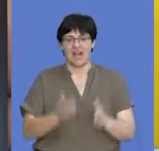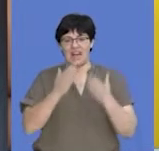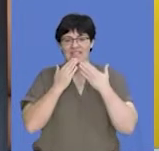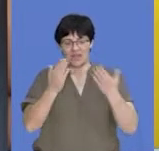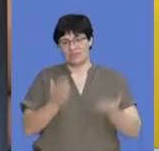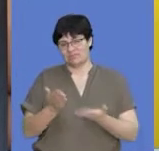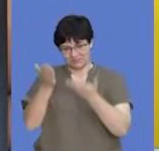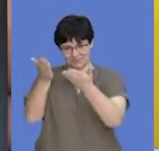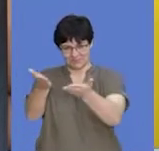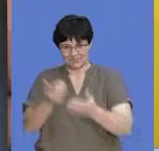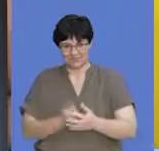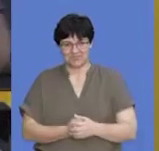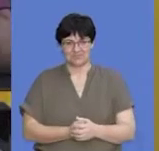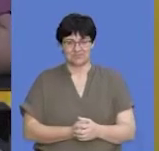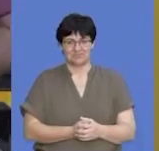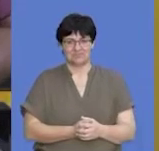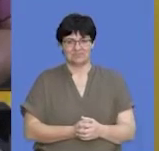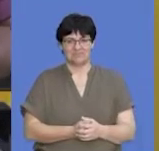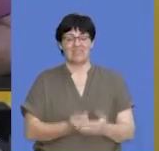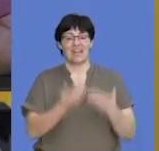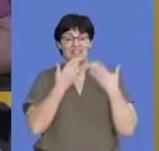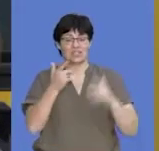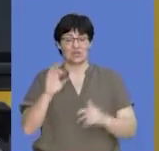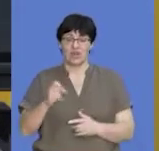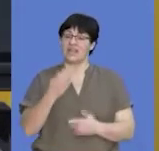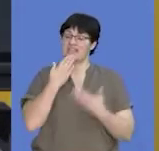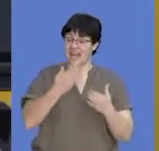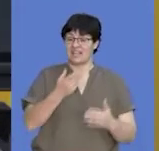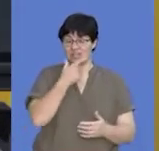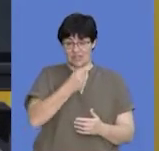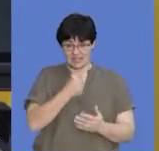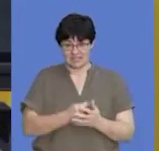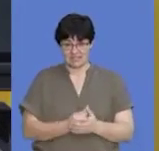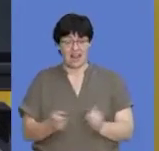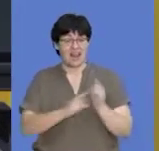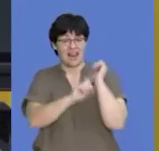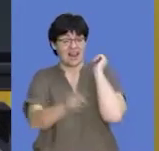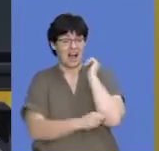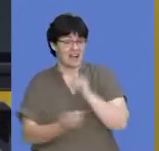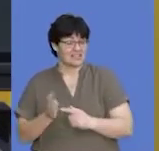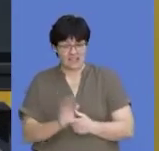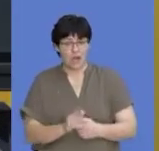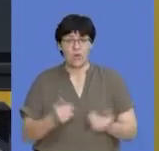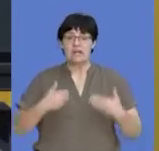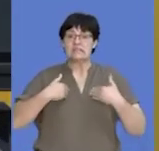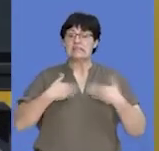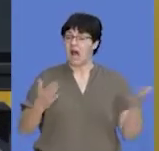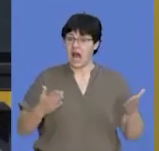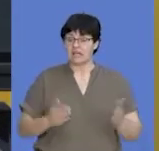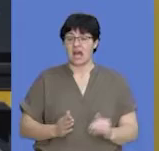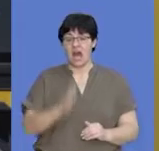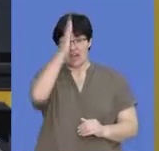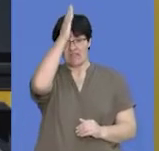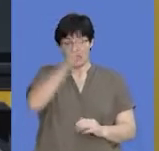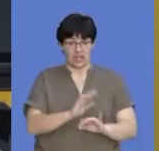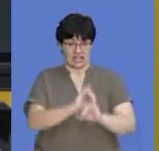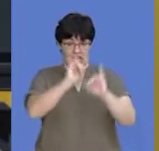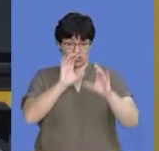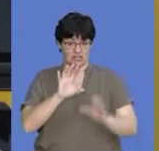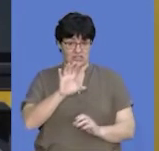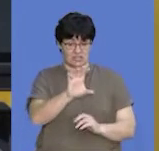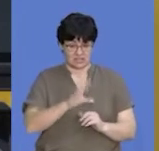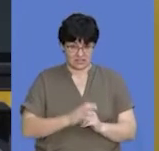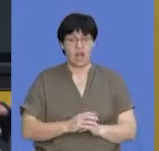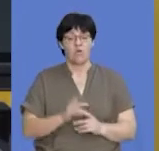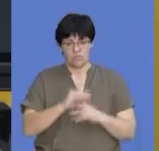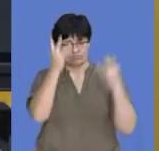much, Camlin, and over to you. Thanks, Looney. Thanks, Nicolene. We're on to the last segment, but we've started with vertical exaggeration. So let's